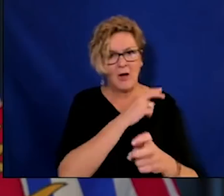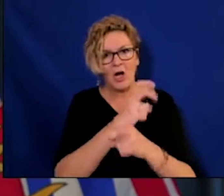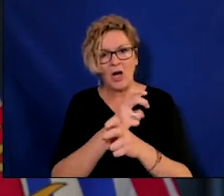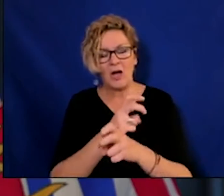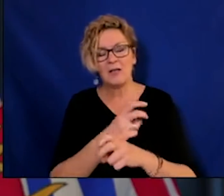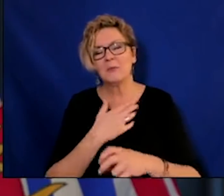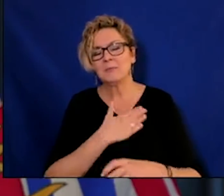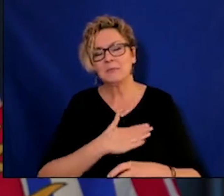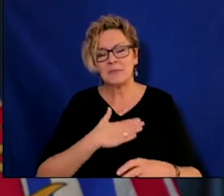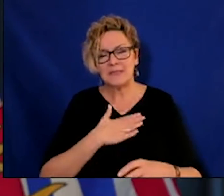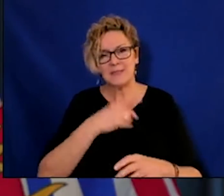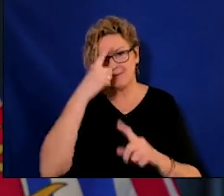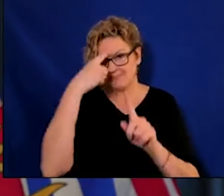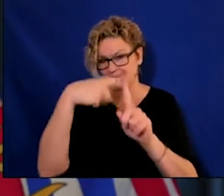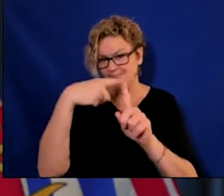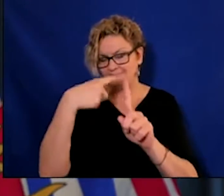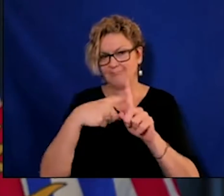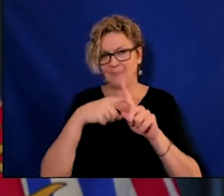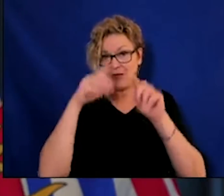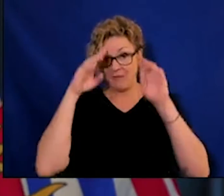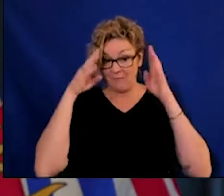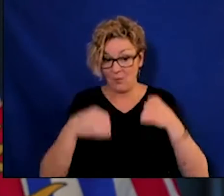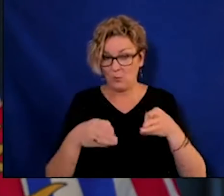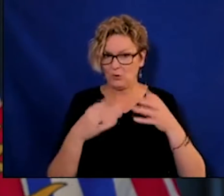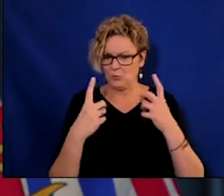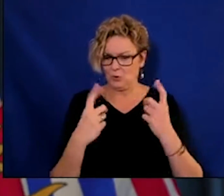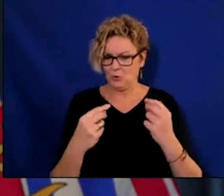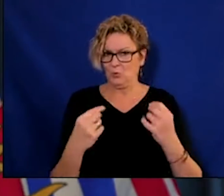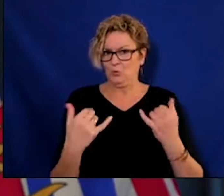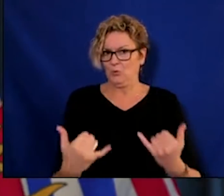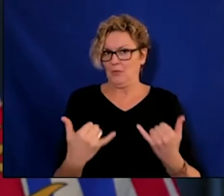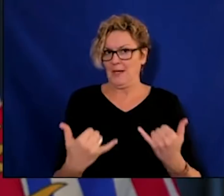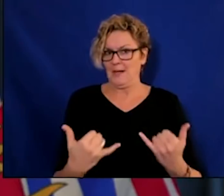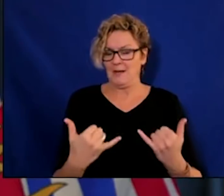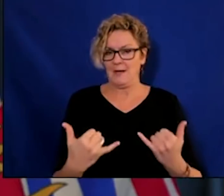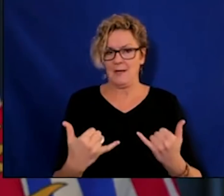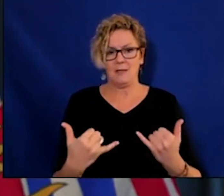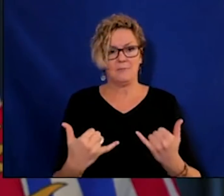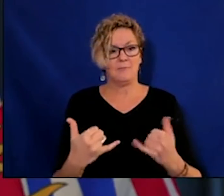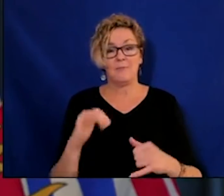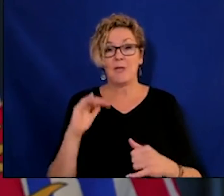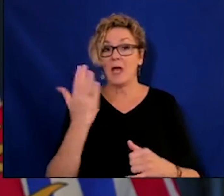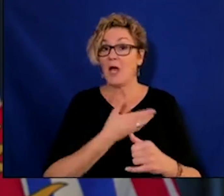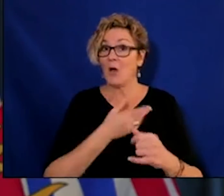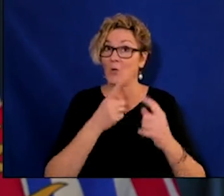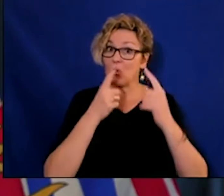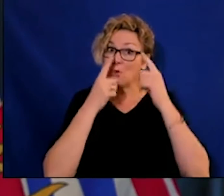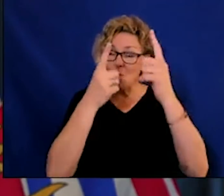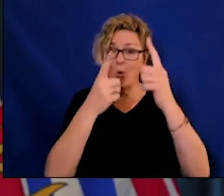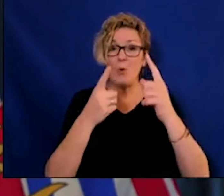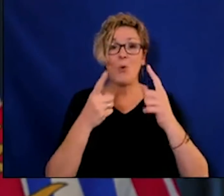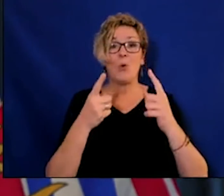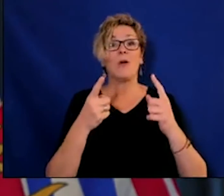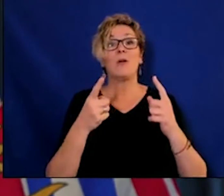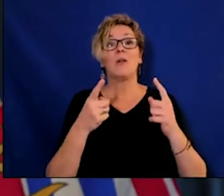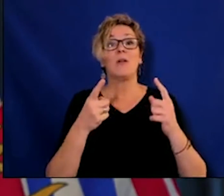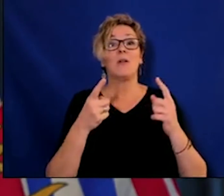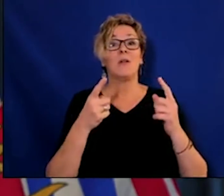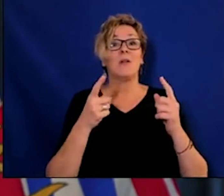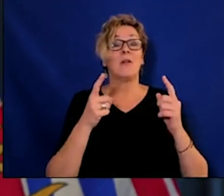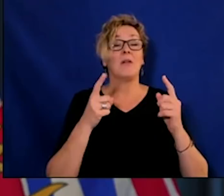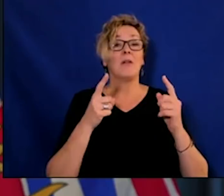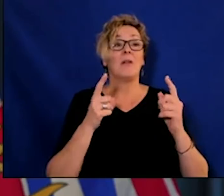intent of what we're trying to do right now, which is stop those transmissions from happening, reducing